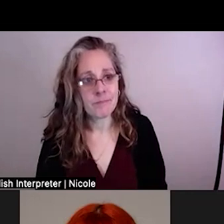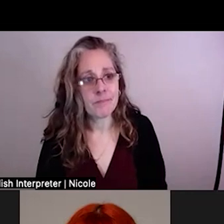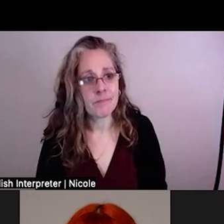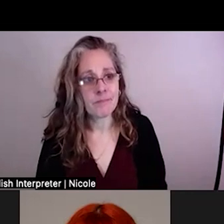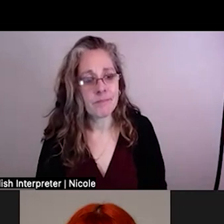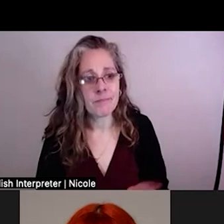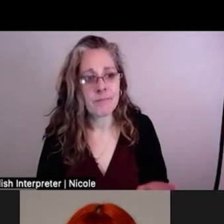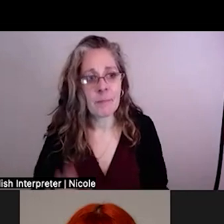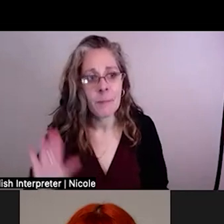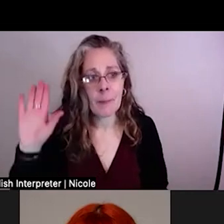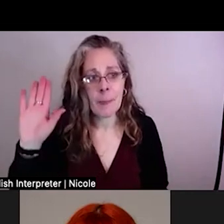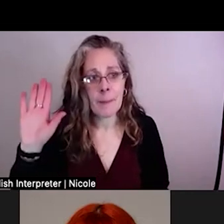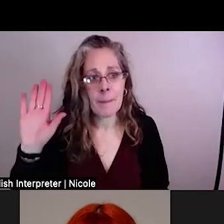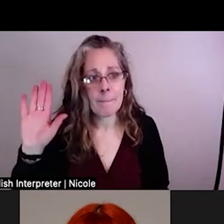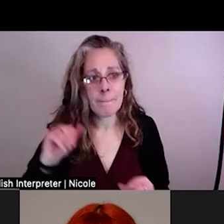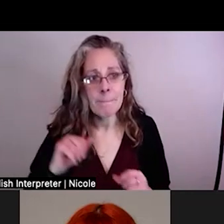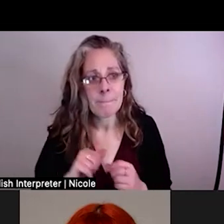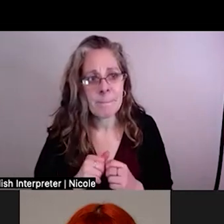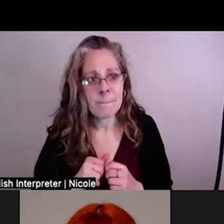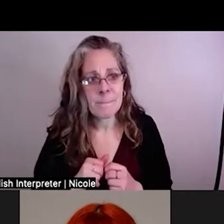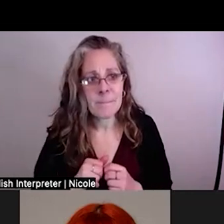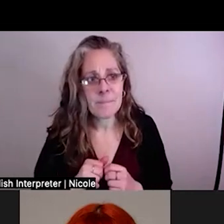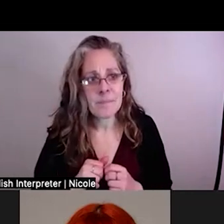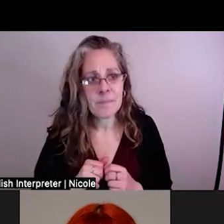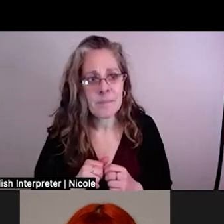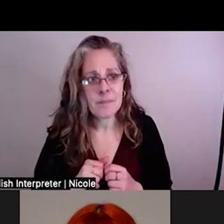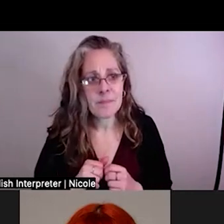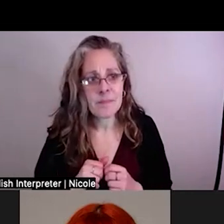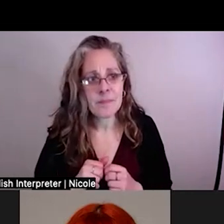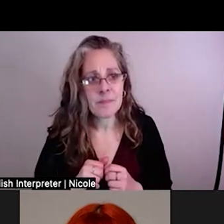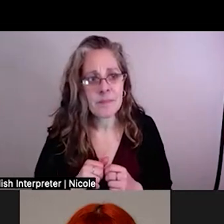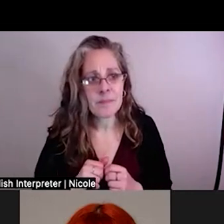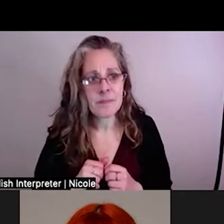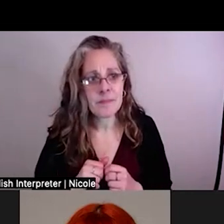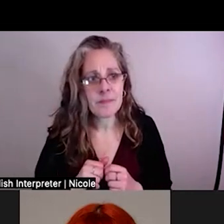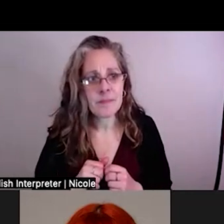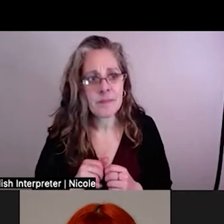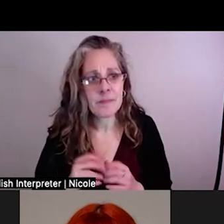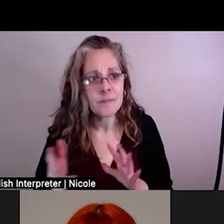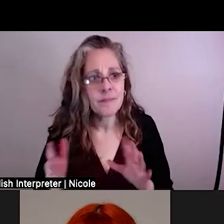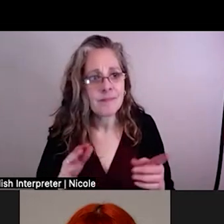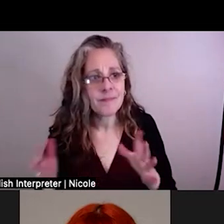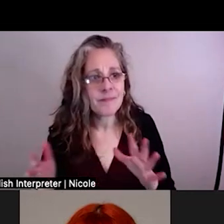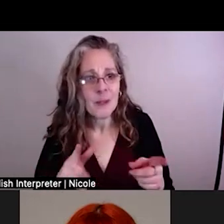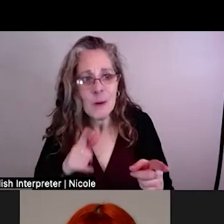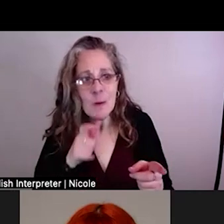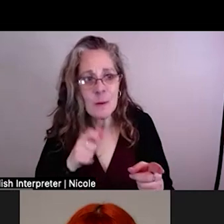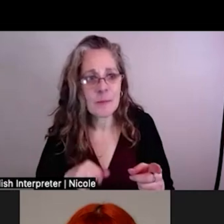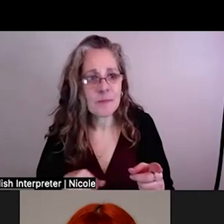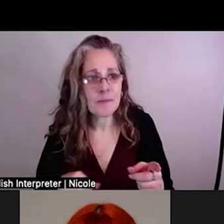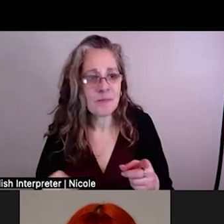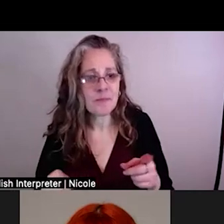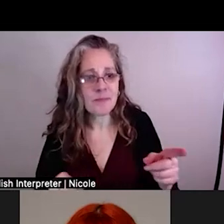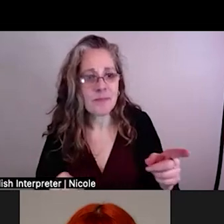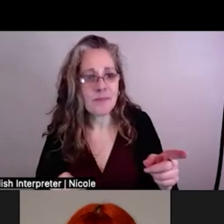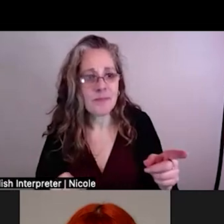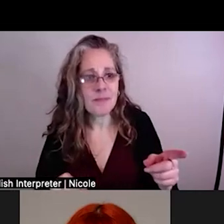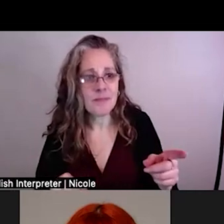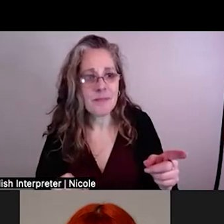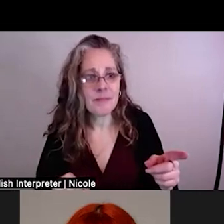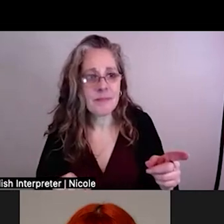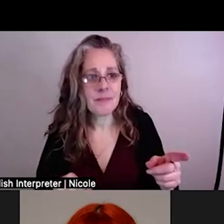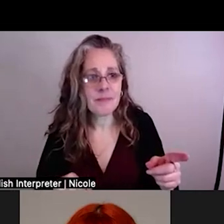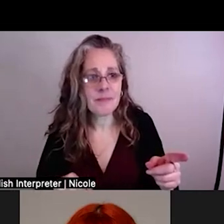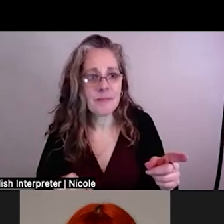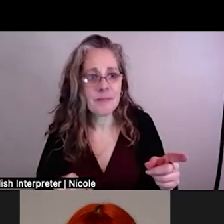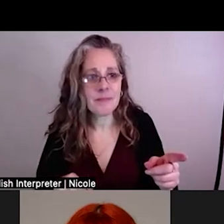I had go ahead. No, you- Oh. Sarah. I was about to let Dr. Mona